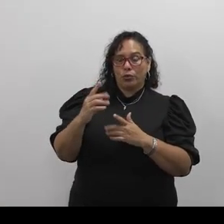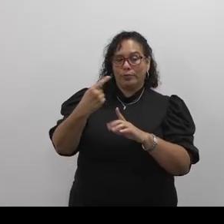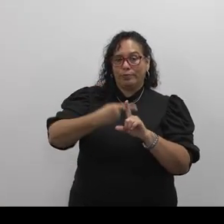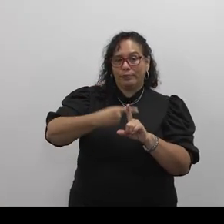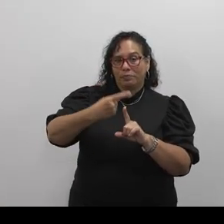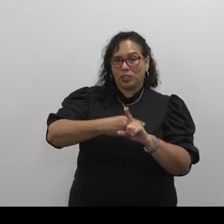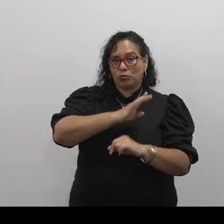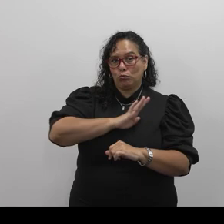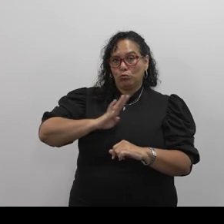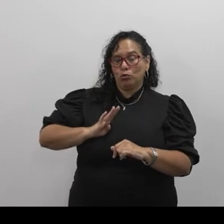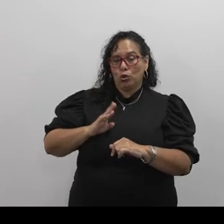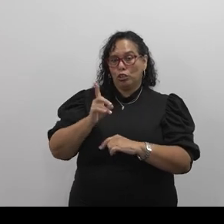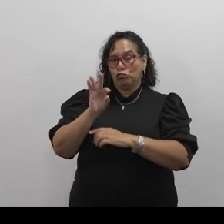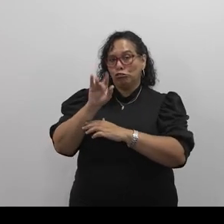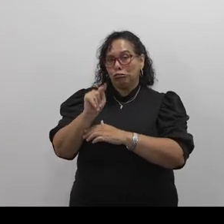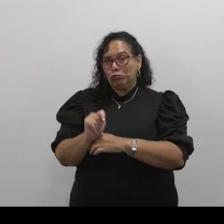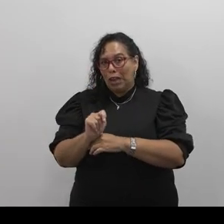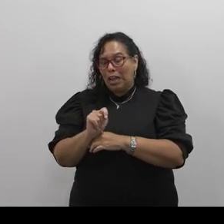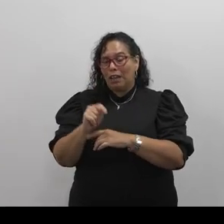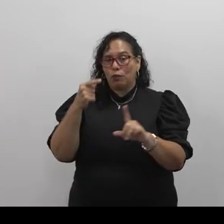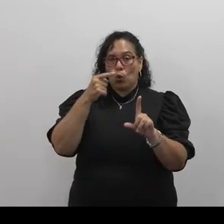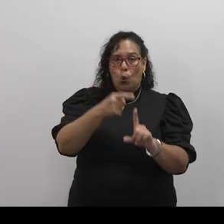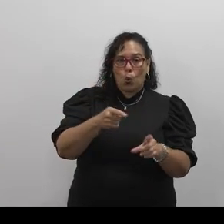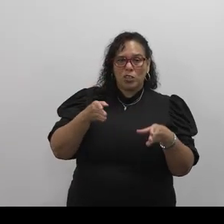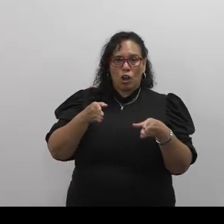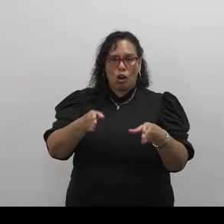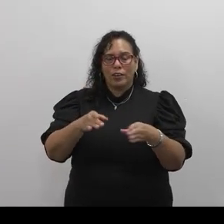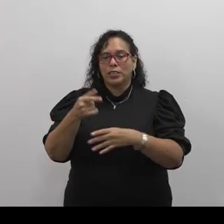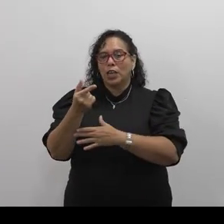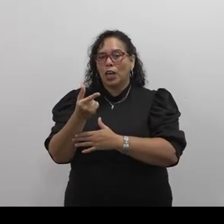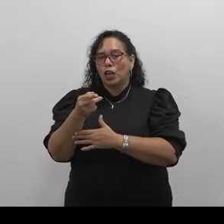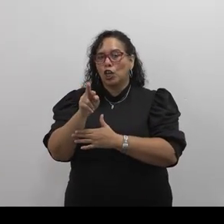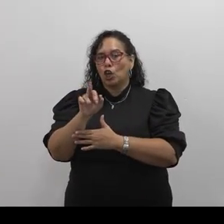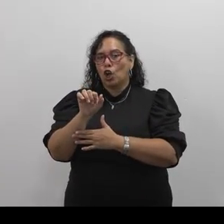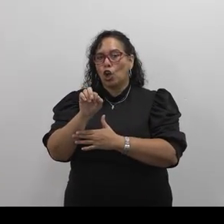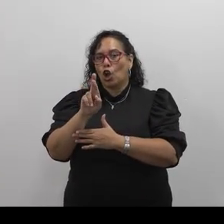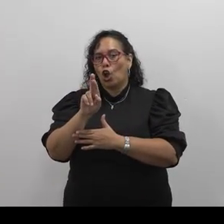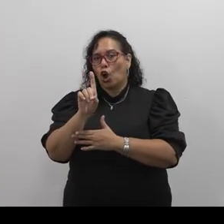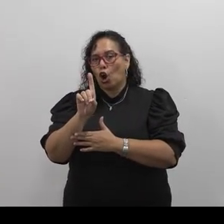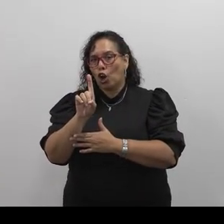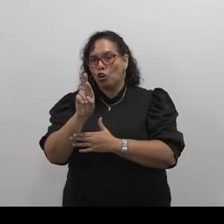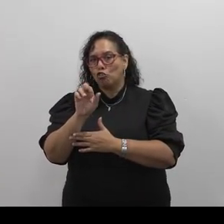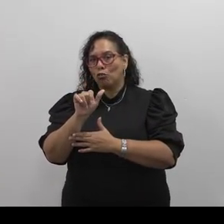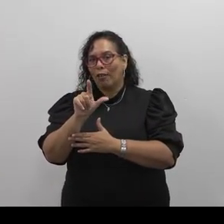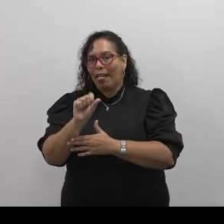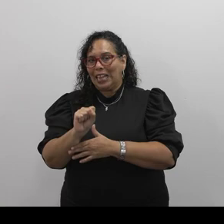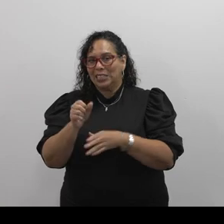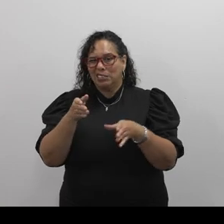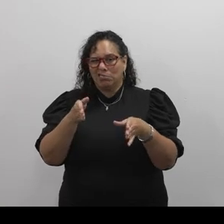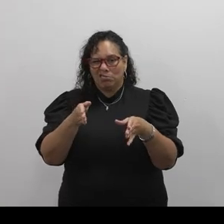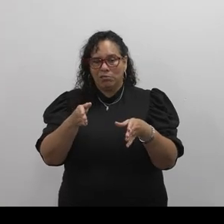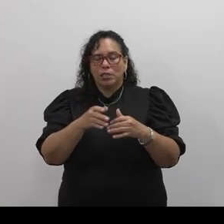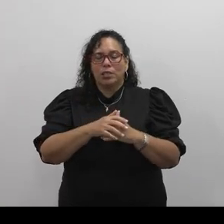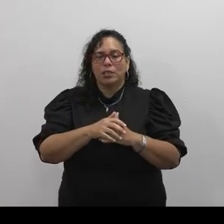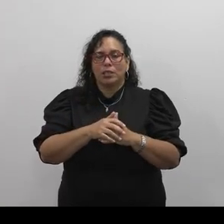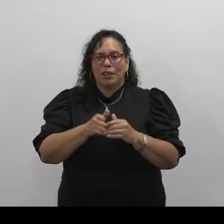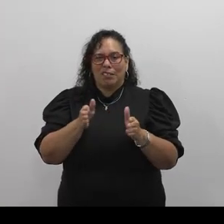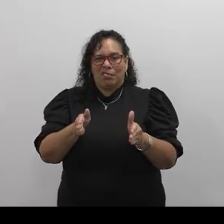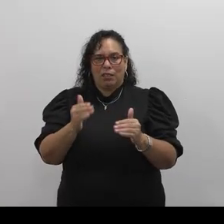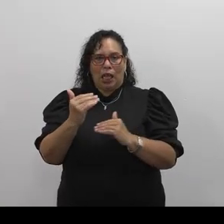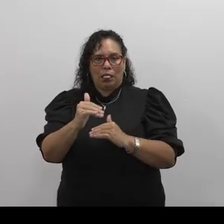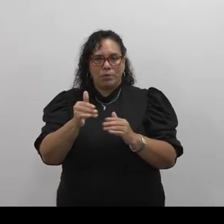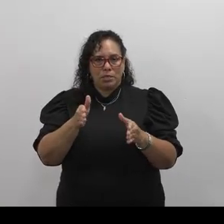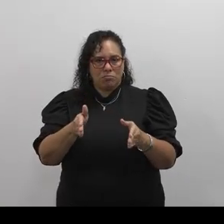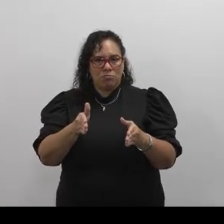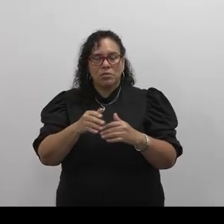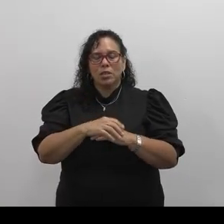draft goals and guardrails related to the community information we have now, again, as a working draft, but to try out